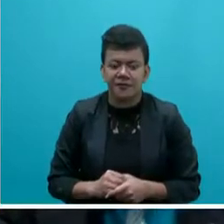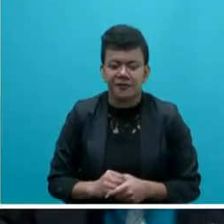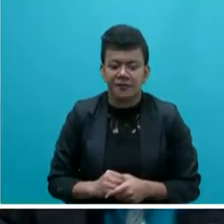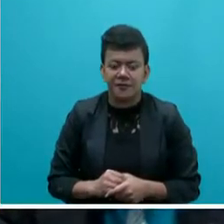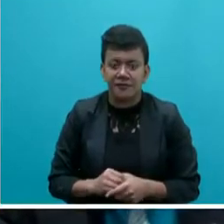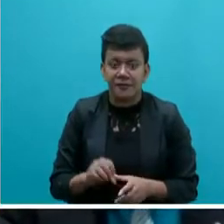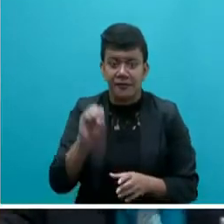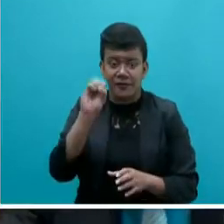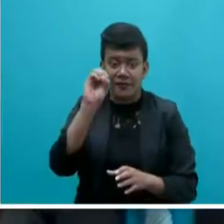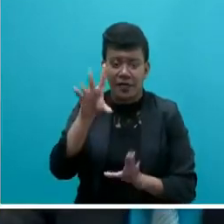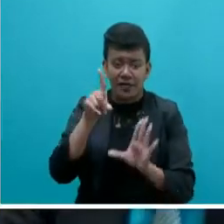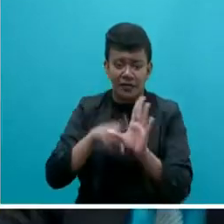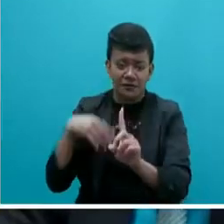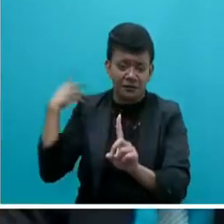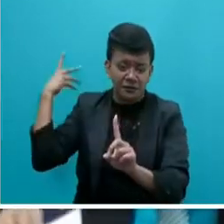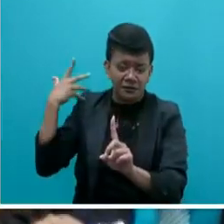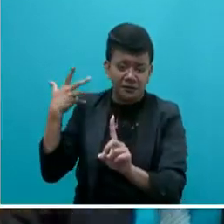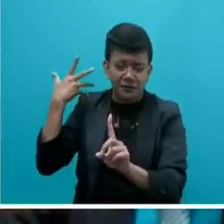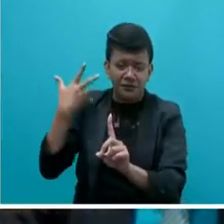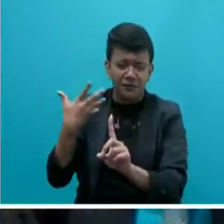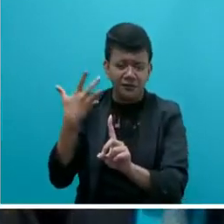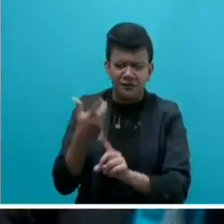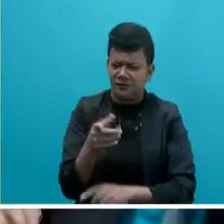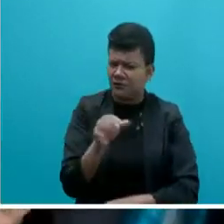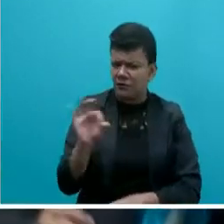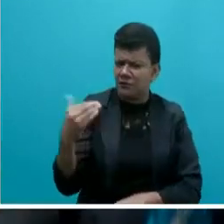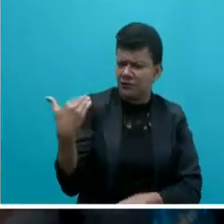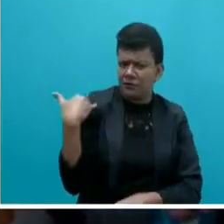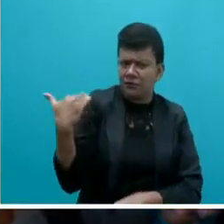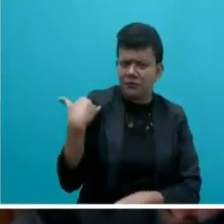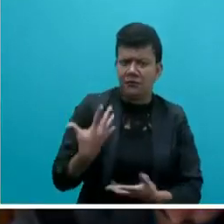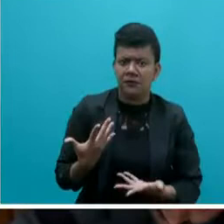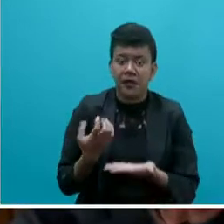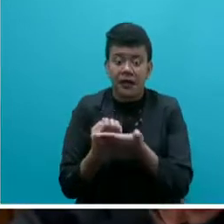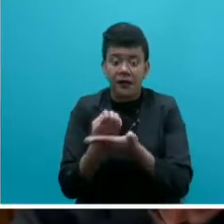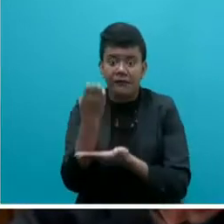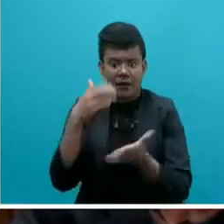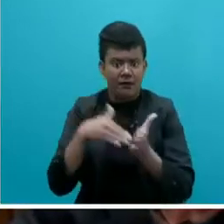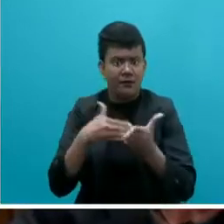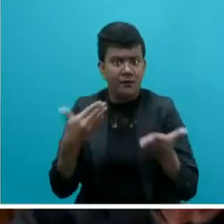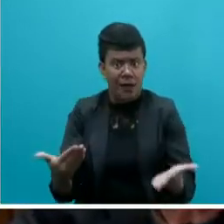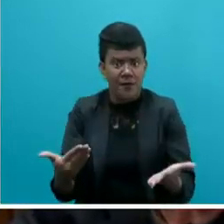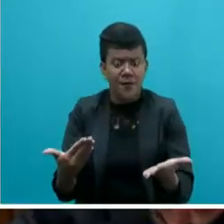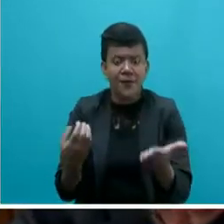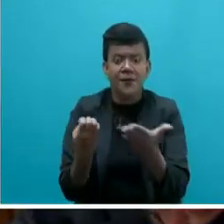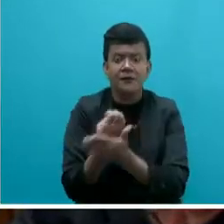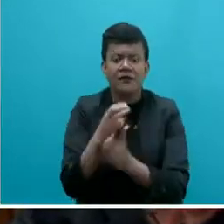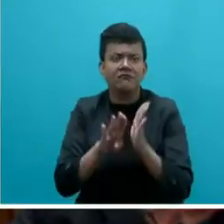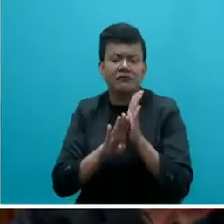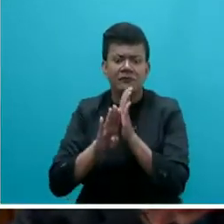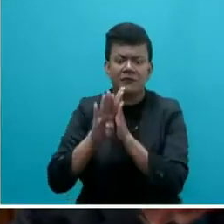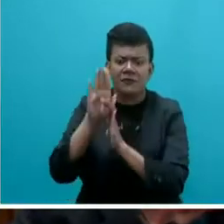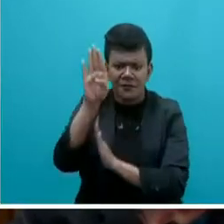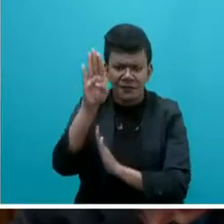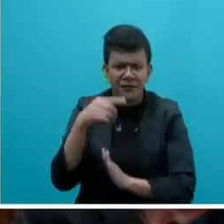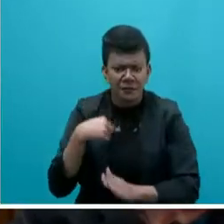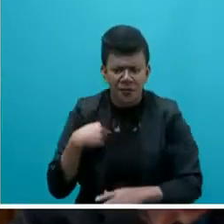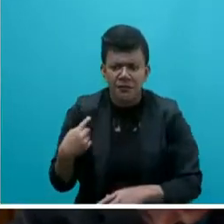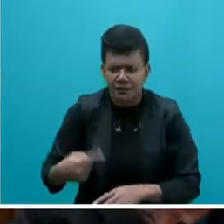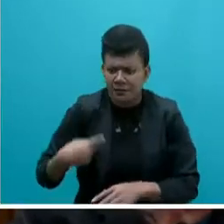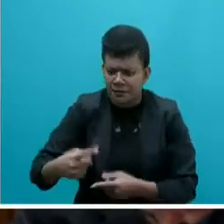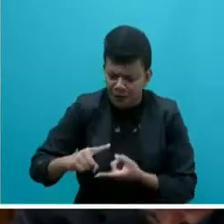uninterrupted economic growth, we have set ourselves up a demanding platform to sustain growth, sustain our environment and route growth